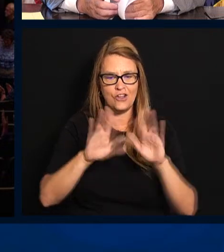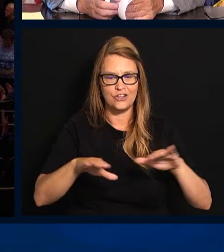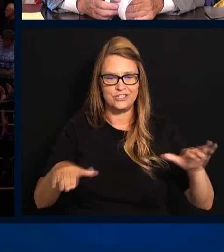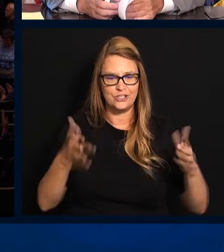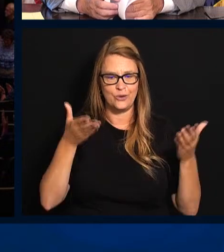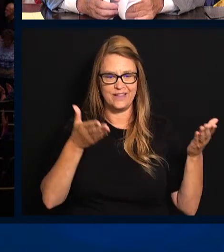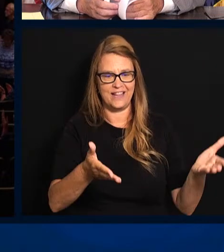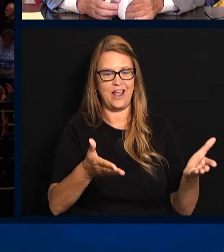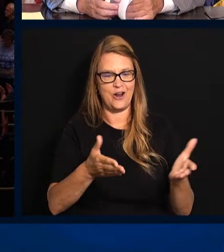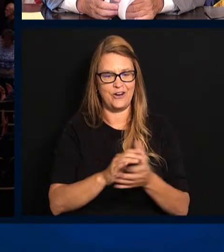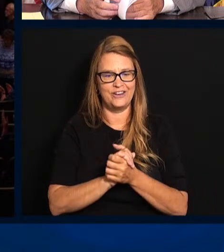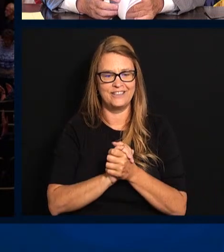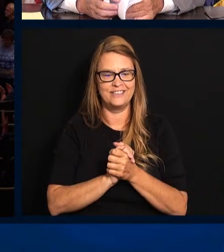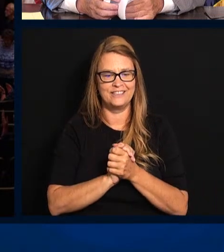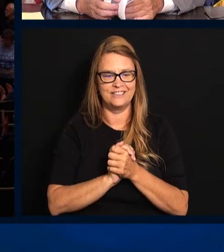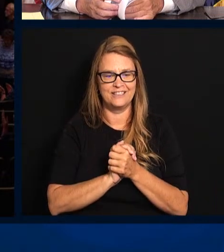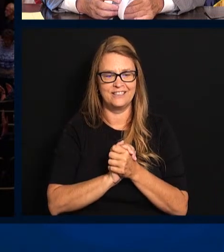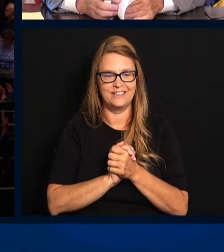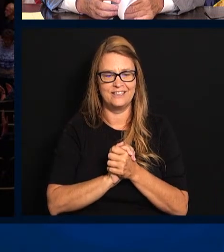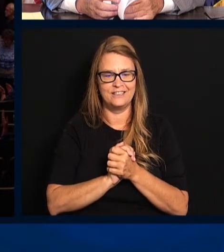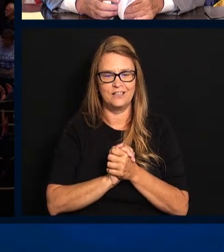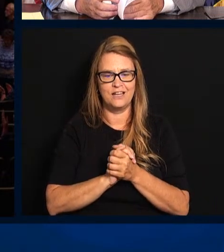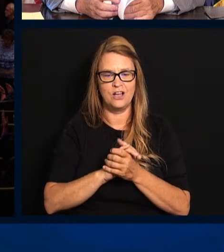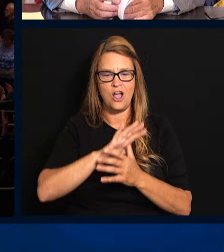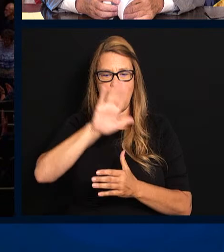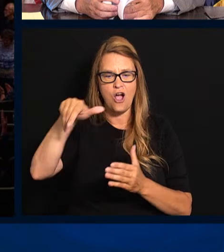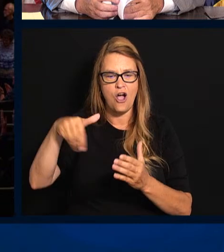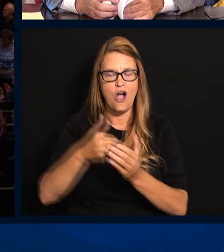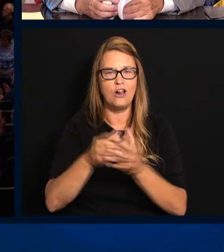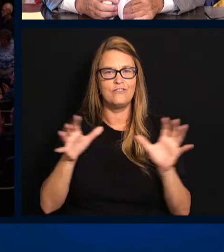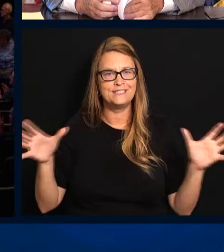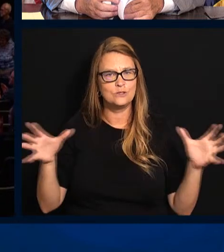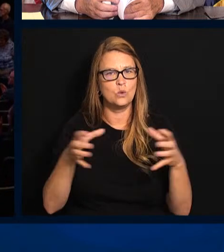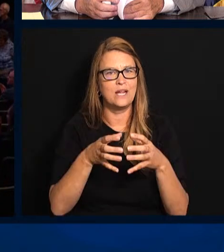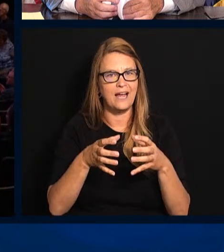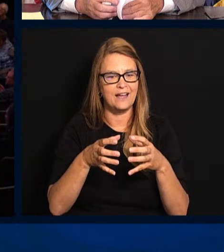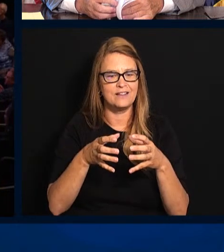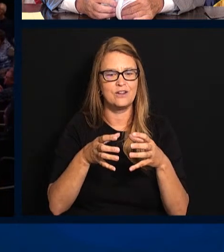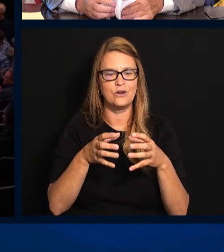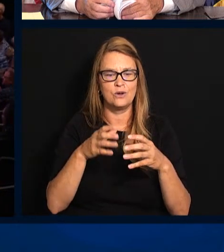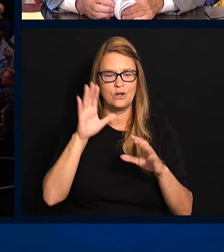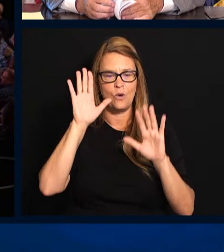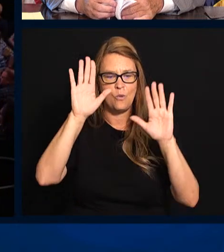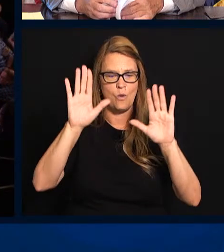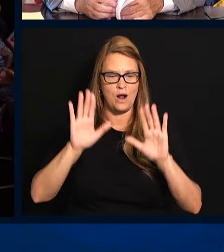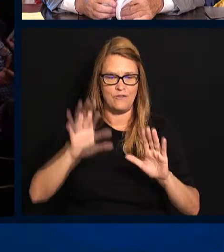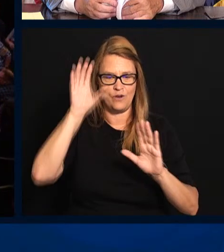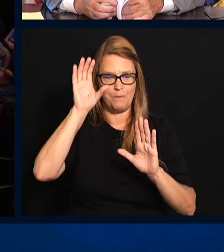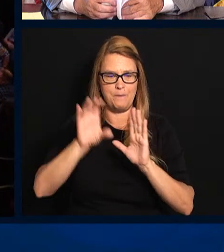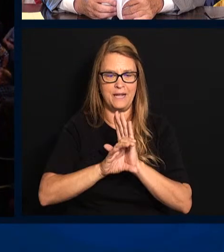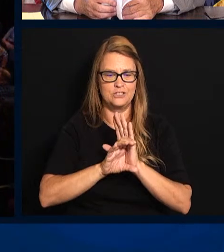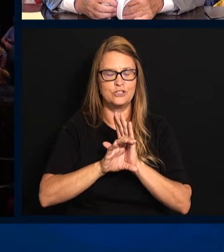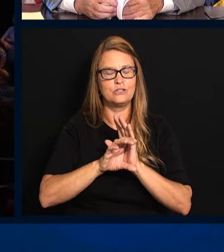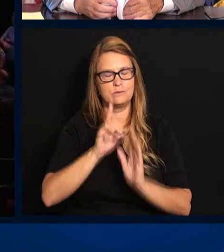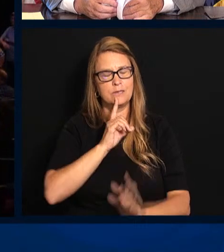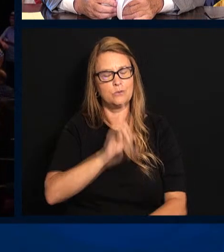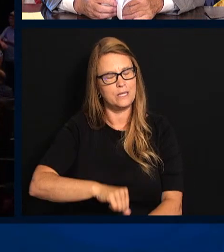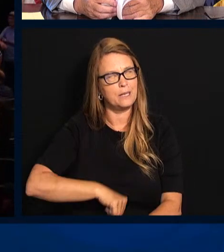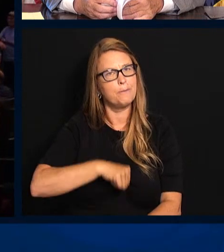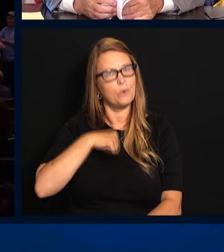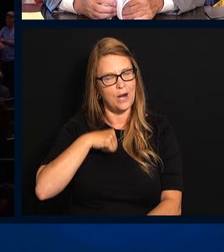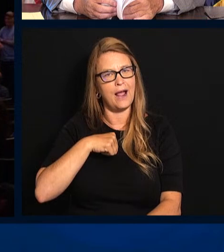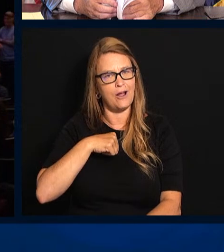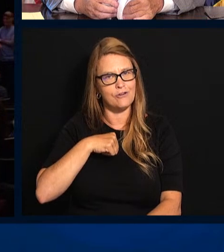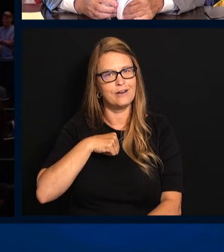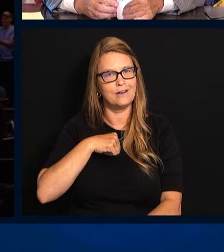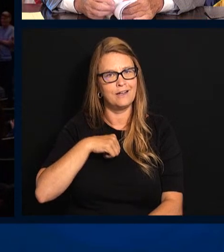and everything, and all of us together got that incredible picture, and you need to be really proud of